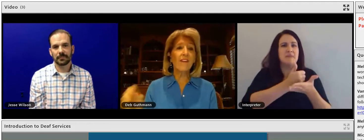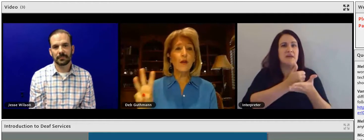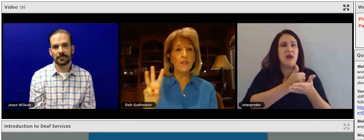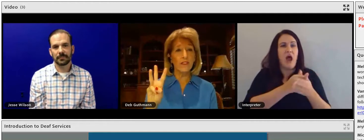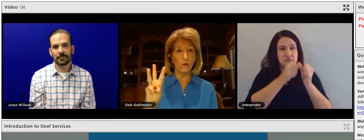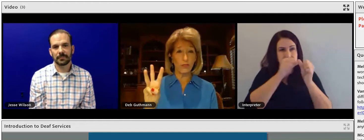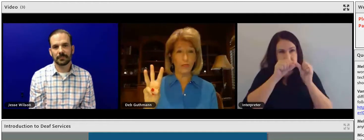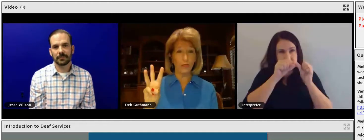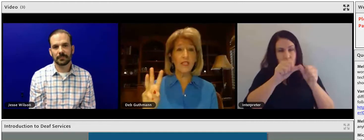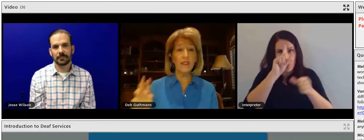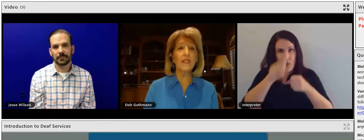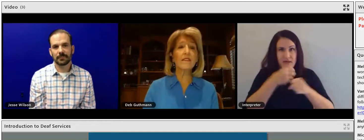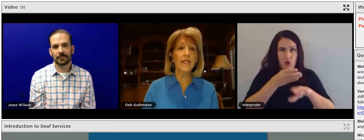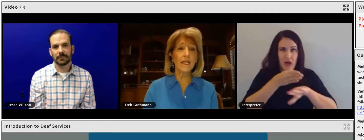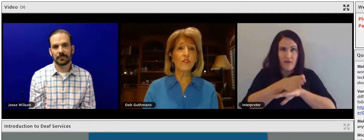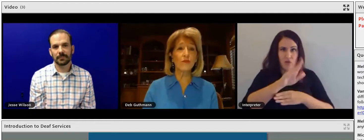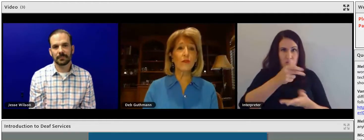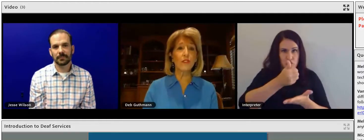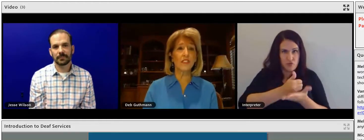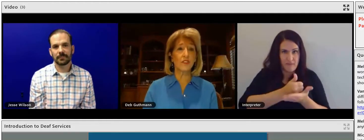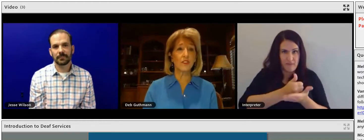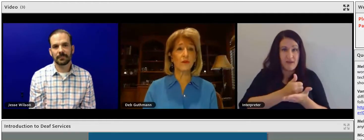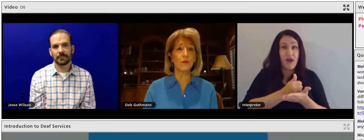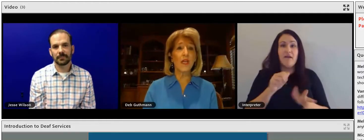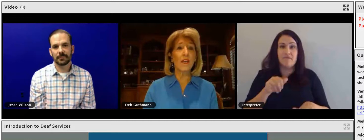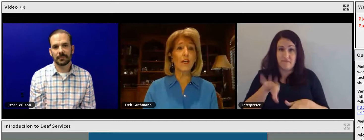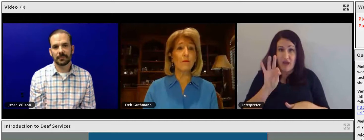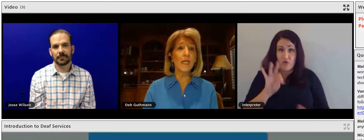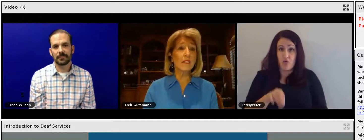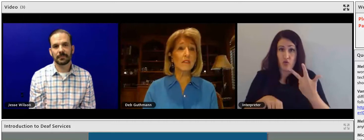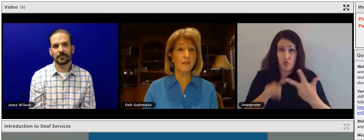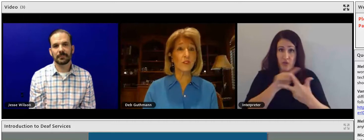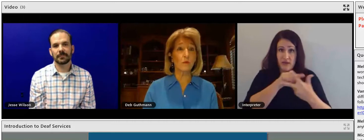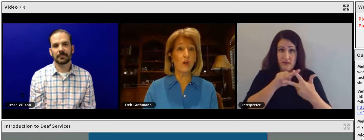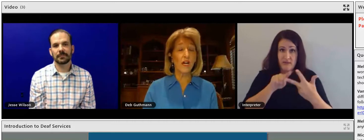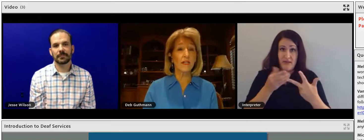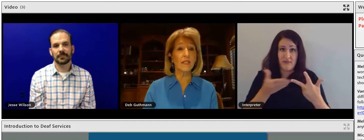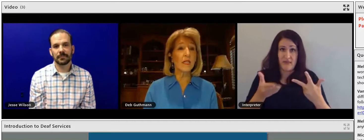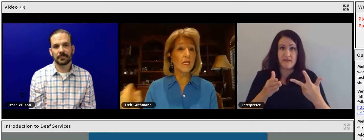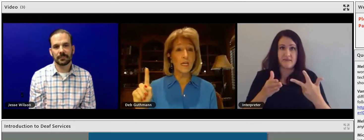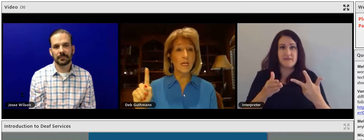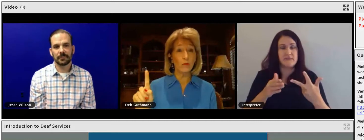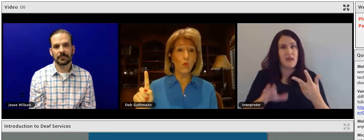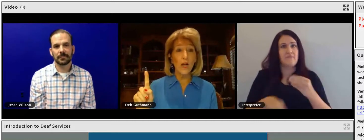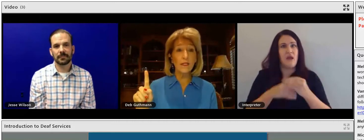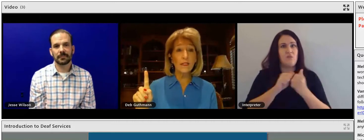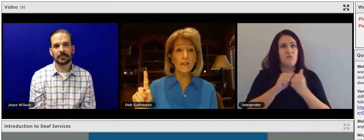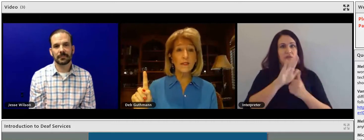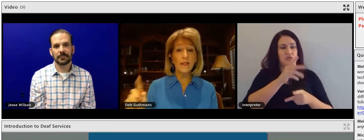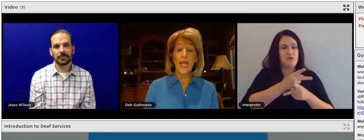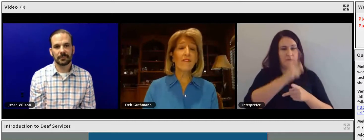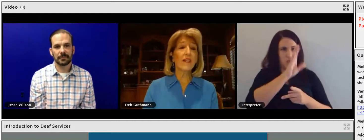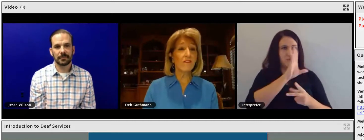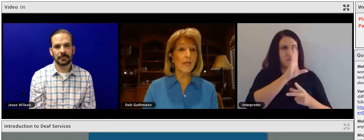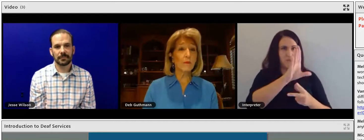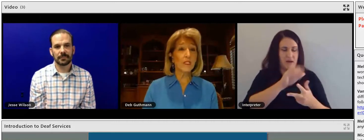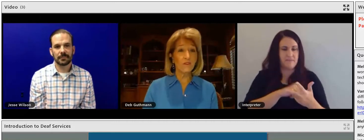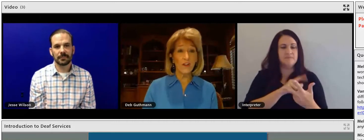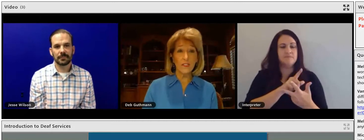treatment. And I found that there were 3 things that contributed to their maintenance of sobriety. Number